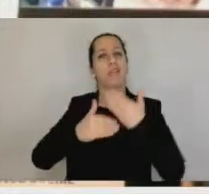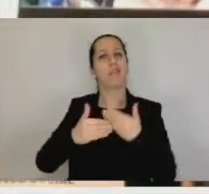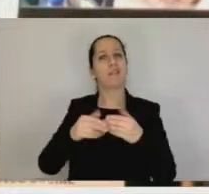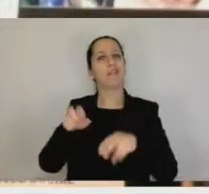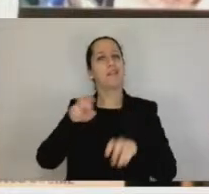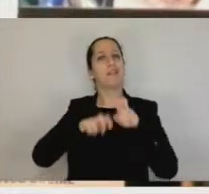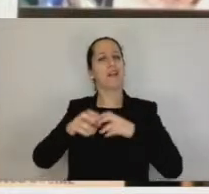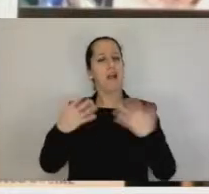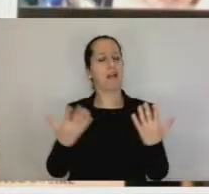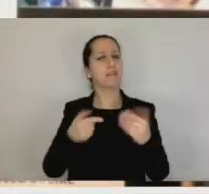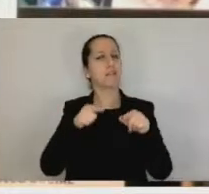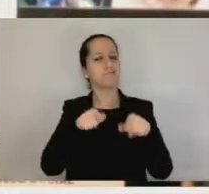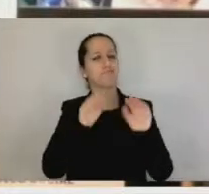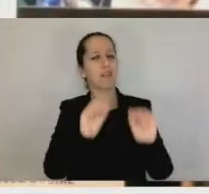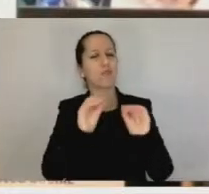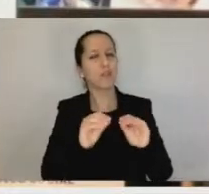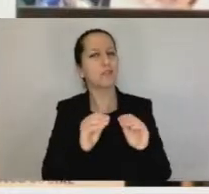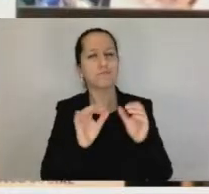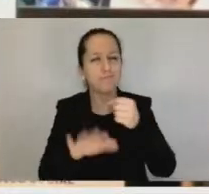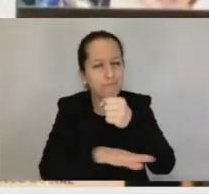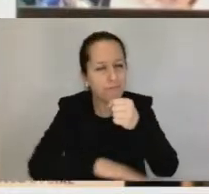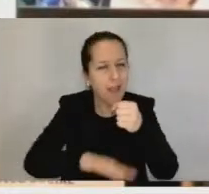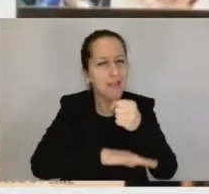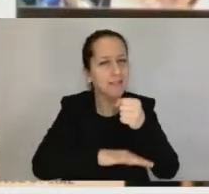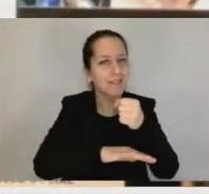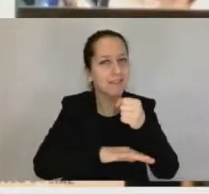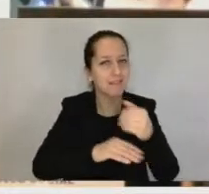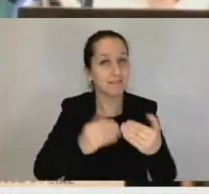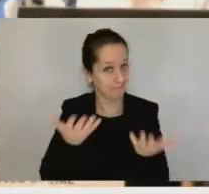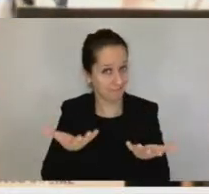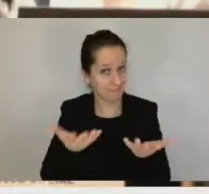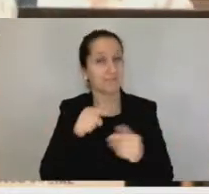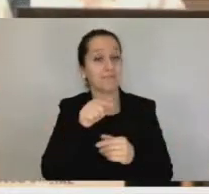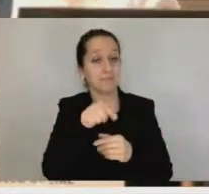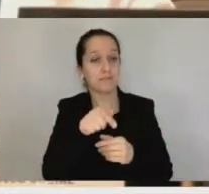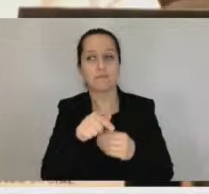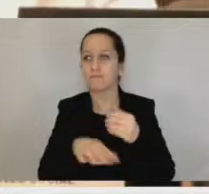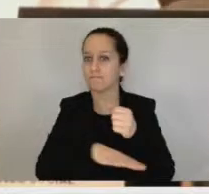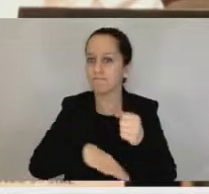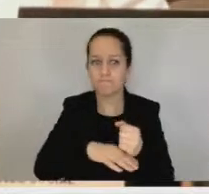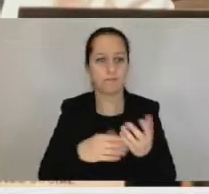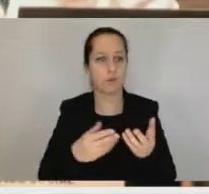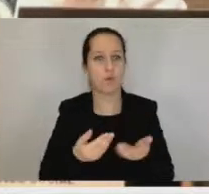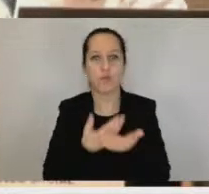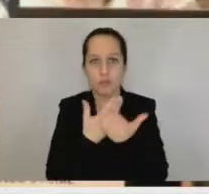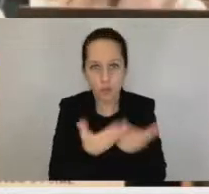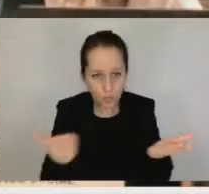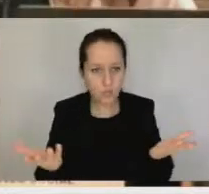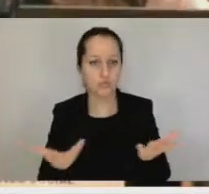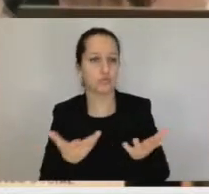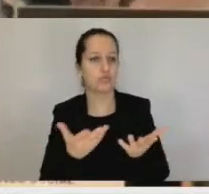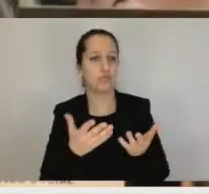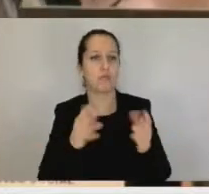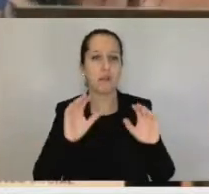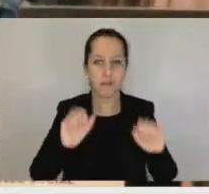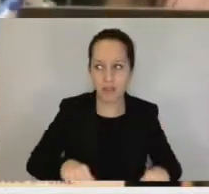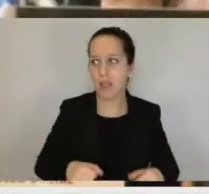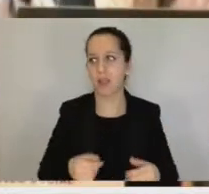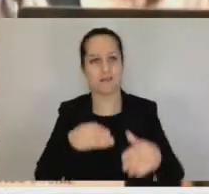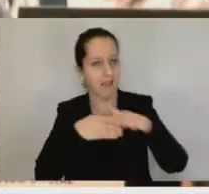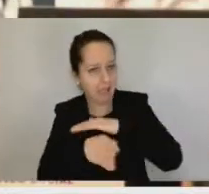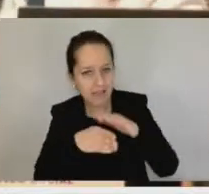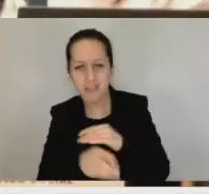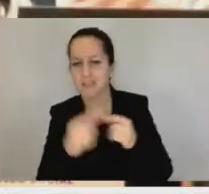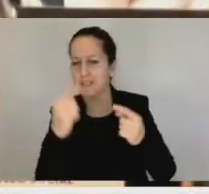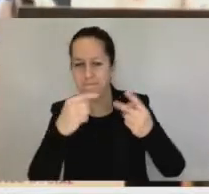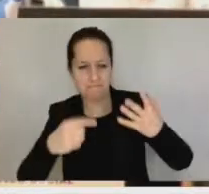overall lifelong result. And so it's important to refer to the basic conditions and